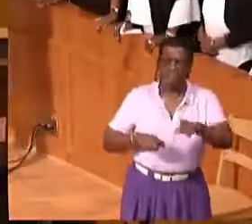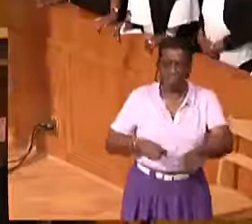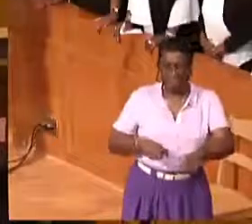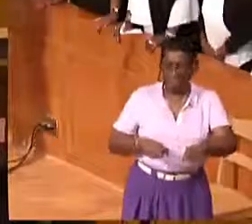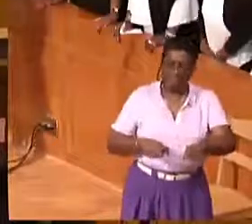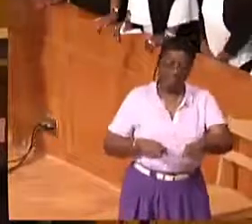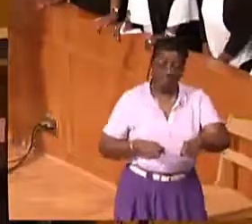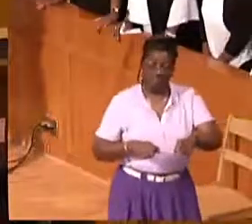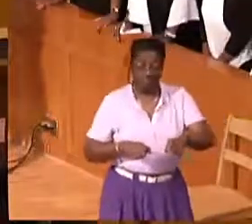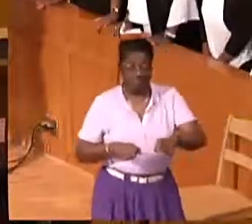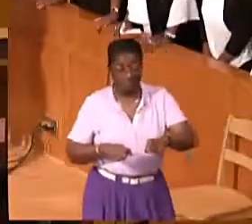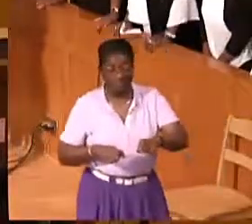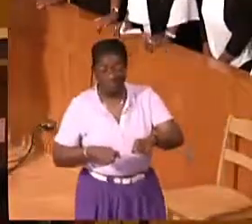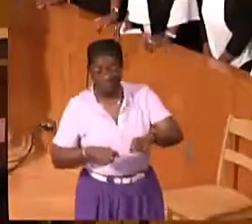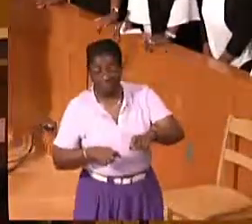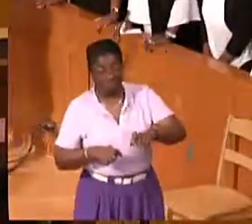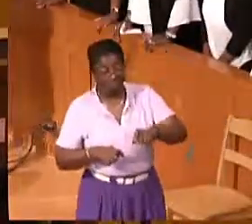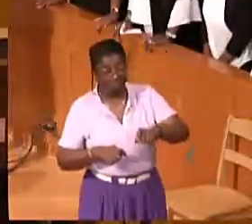mud.